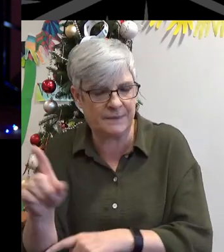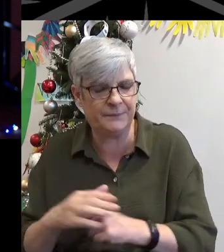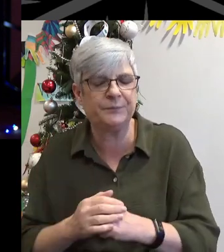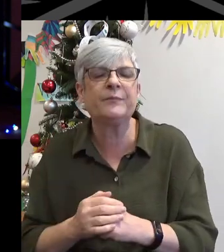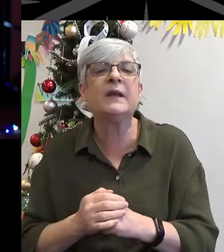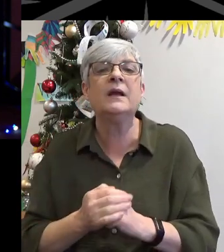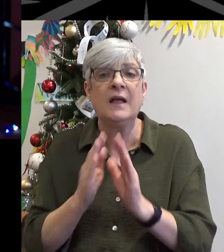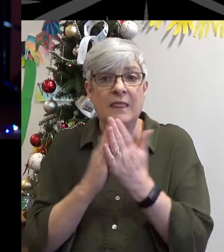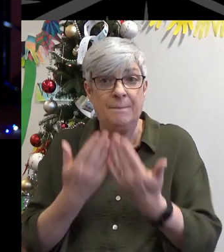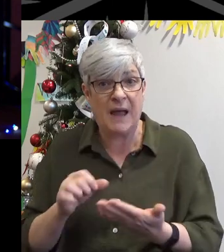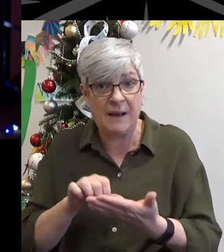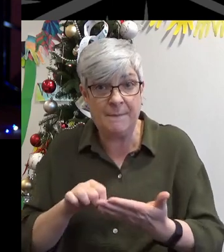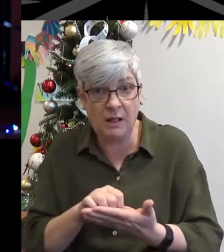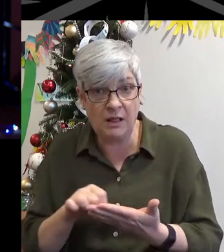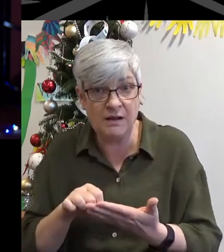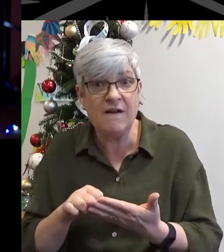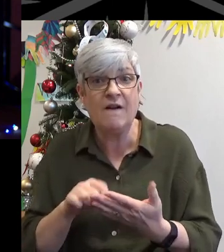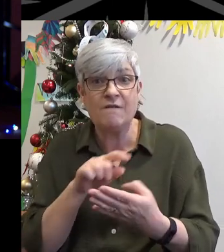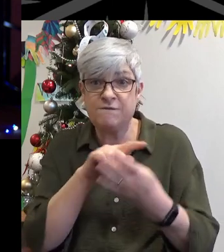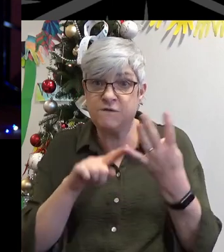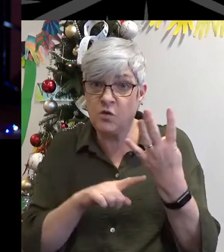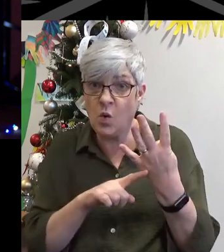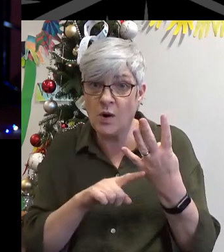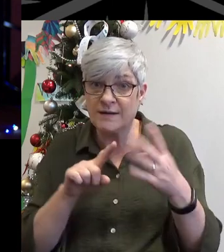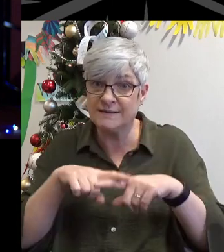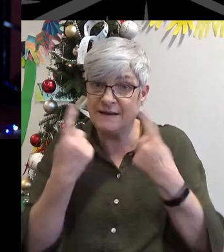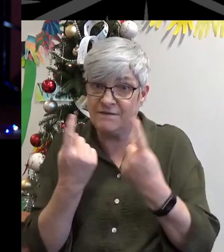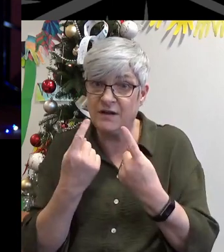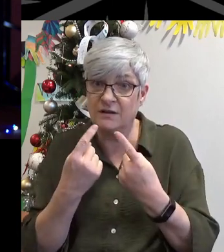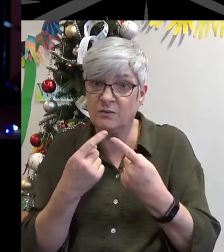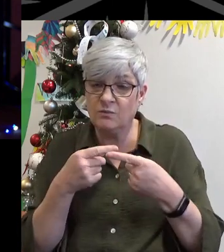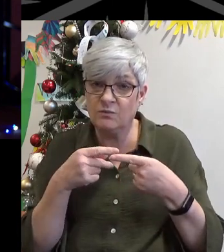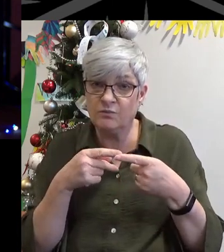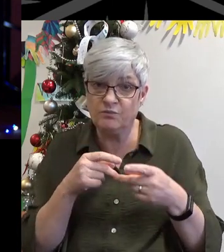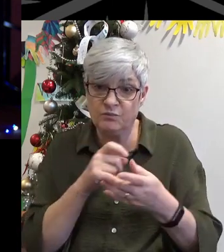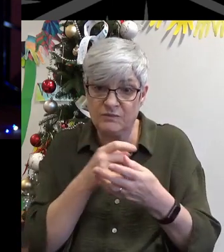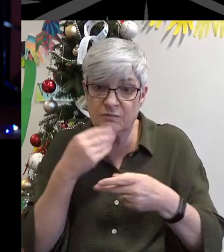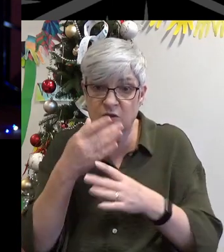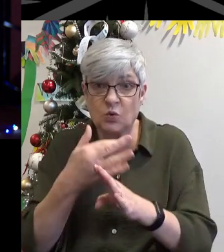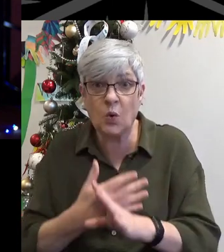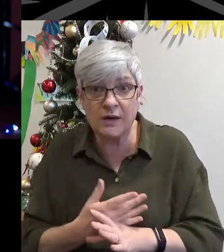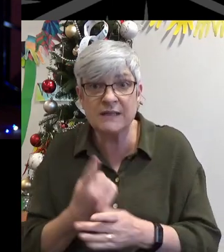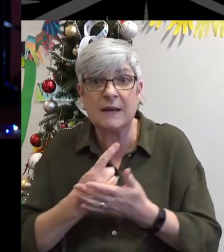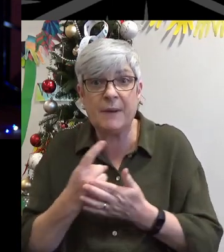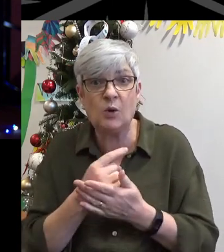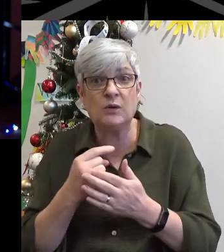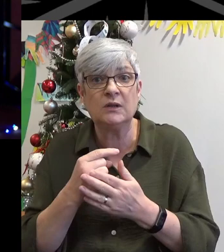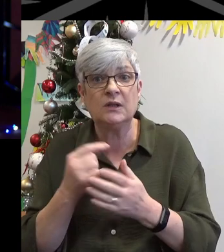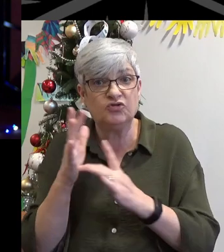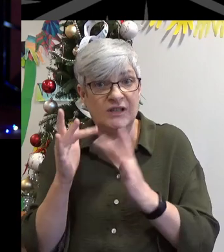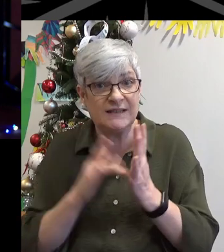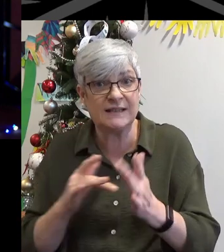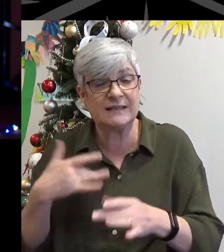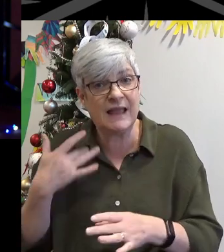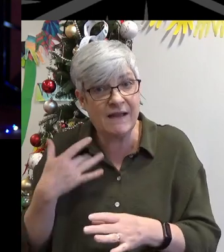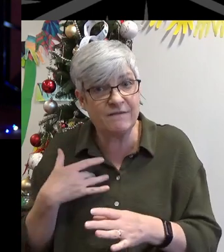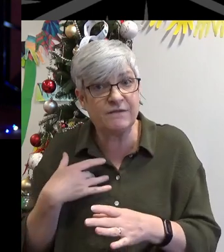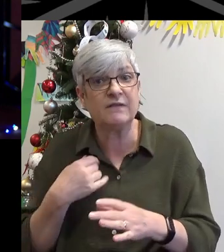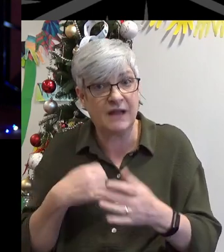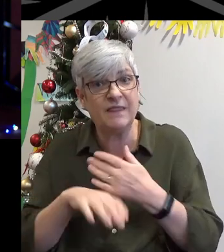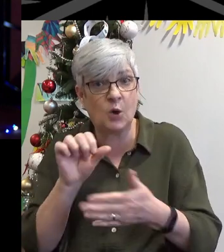In the Bible, we get four different accounts of Jesus' life in the Gospels of Matthew and Mark and Luke and